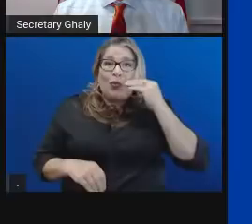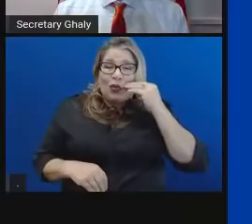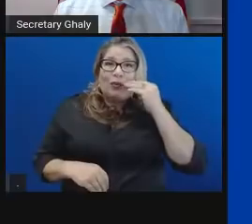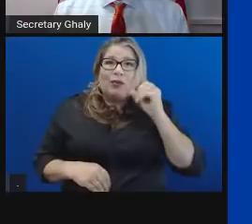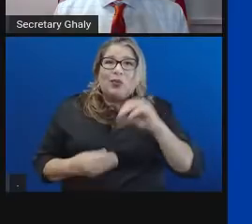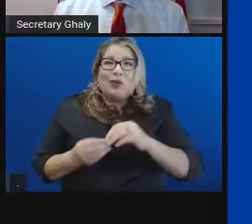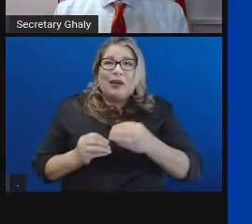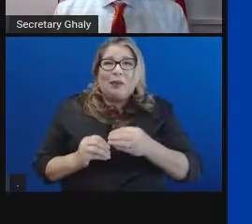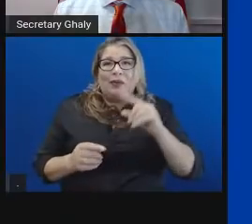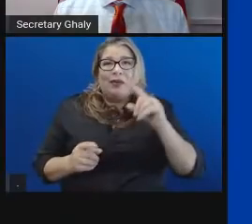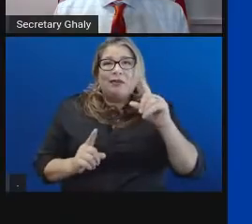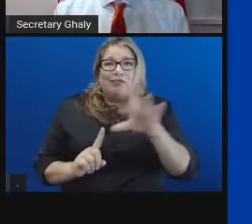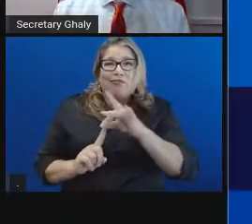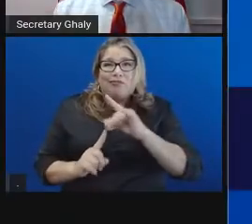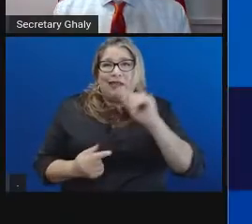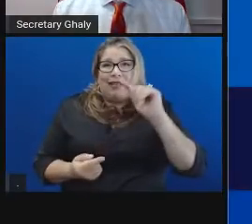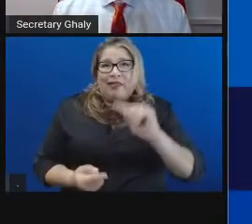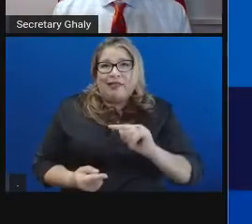please.